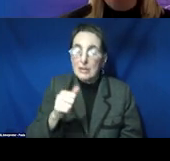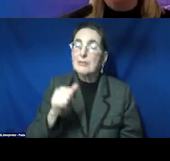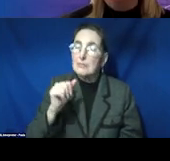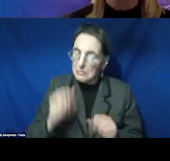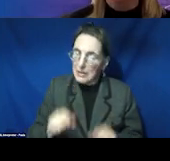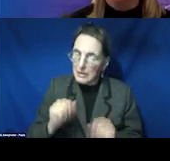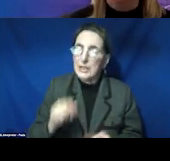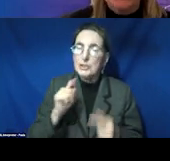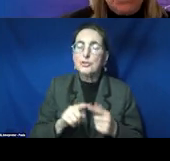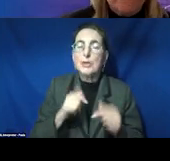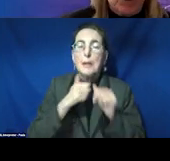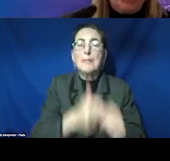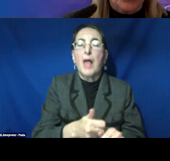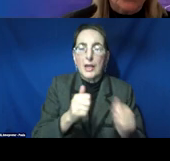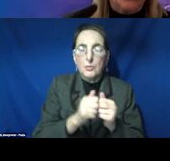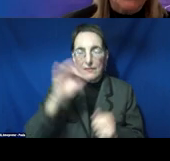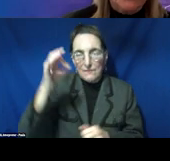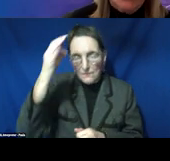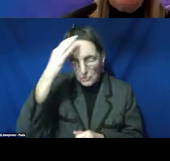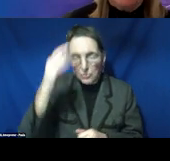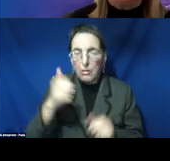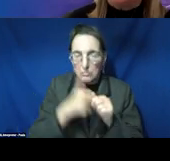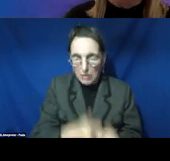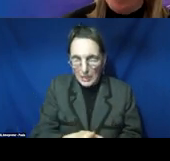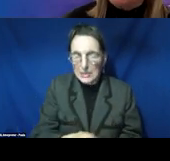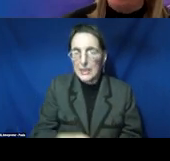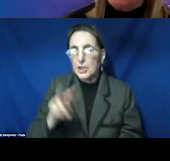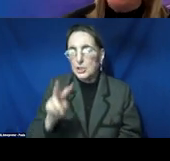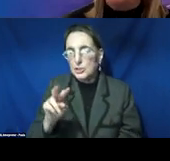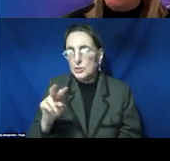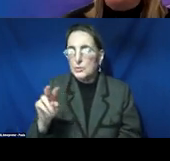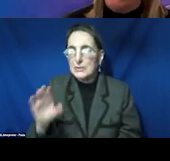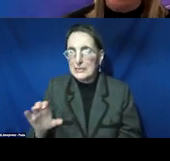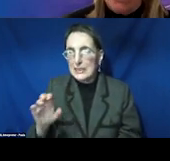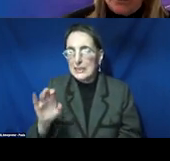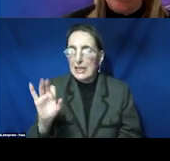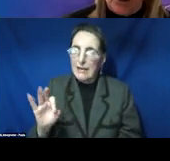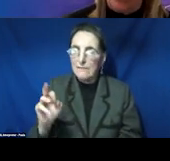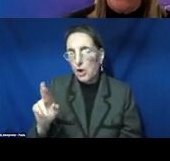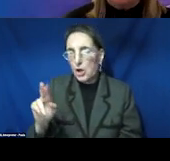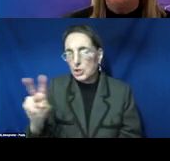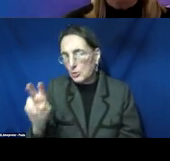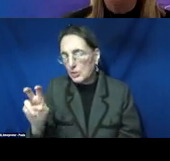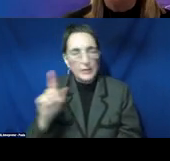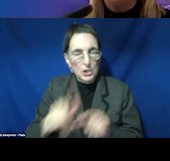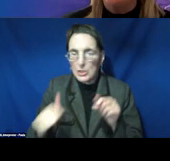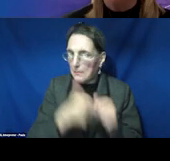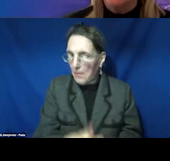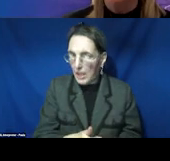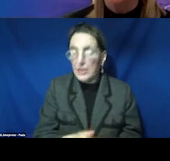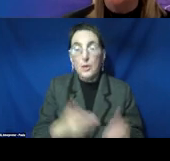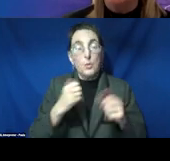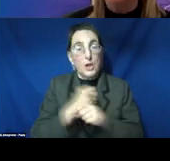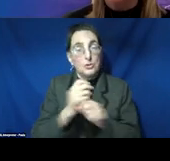such as 2 CFR 200. But what we wanted to make clear here, though, is that we do have